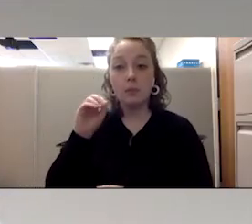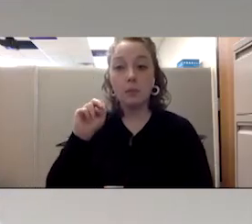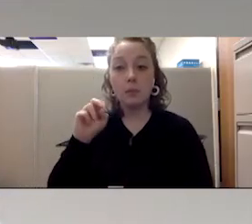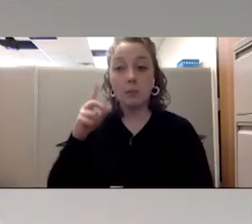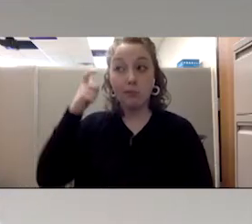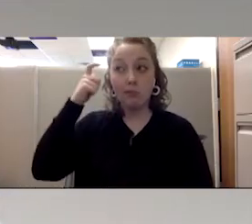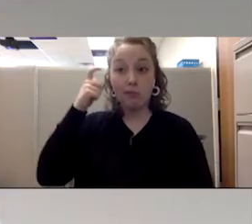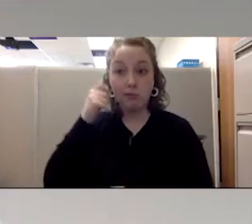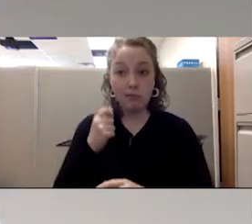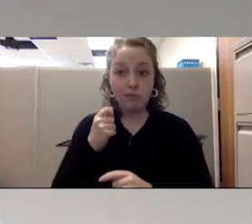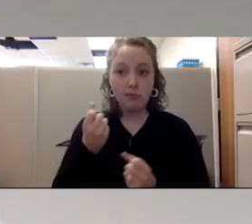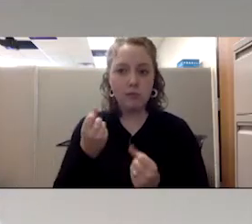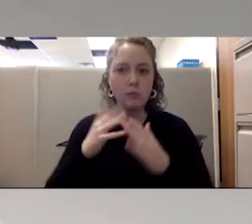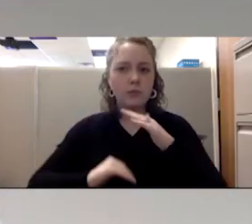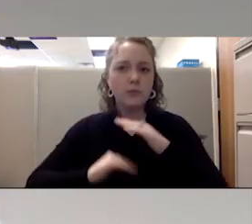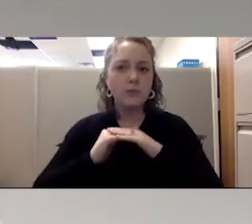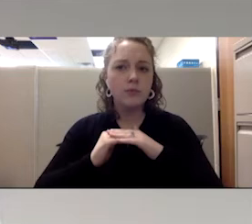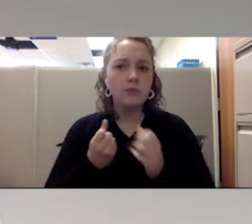actually